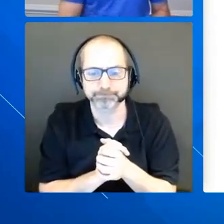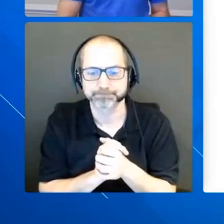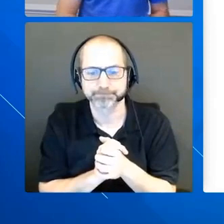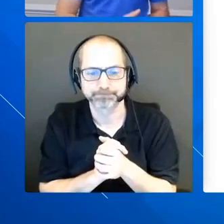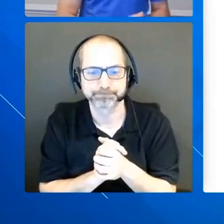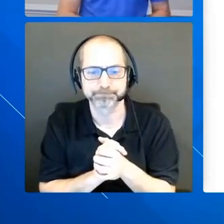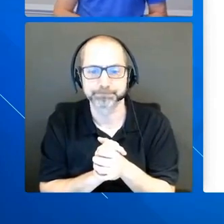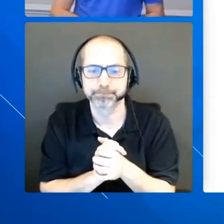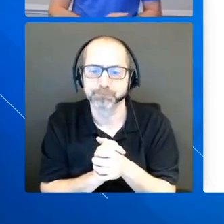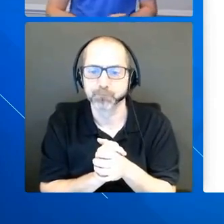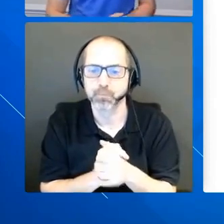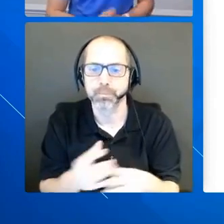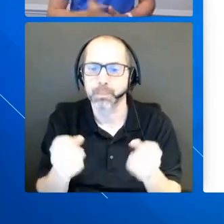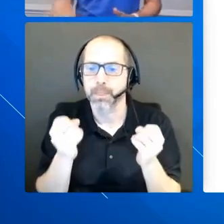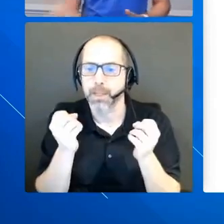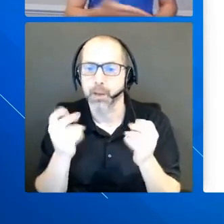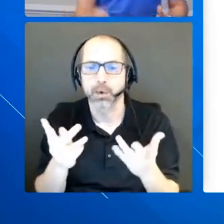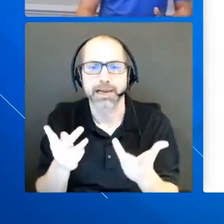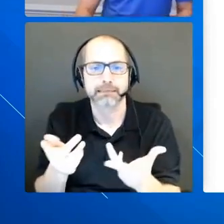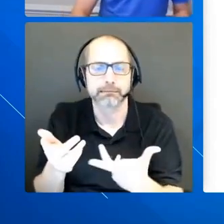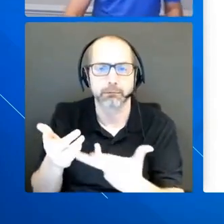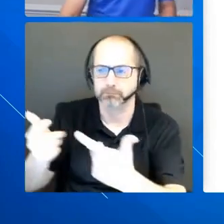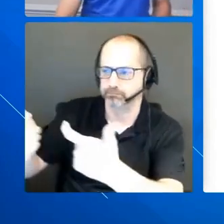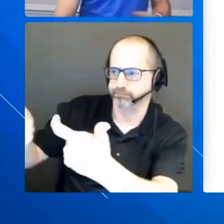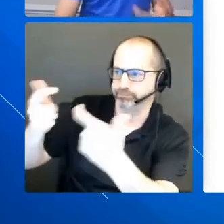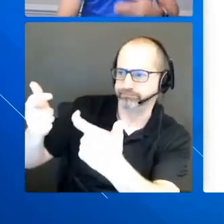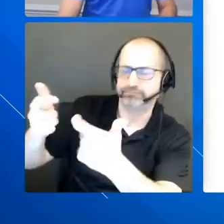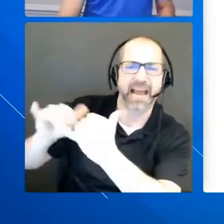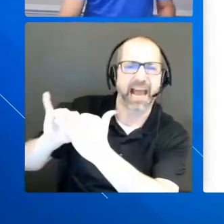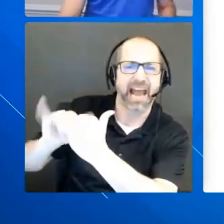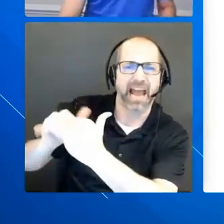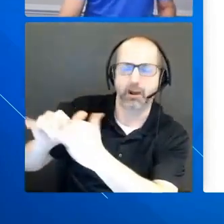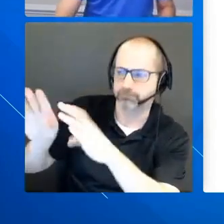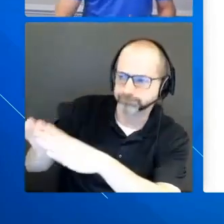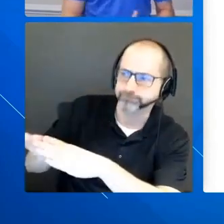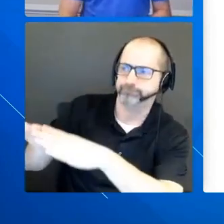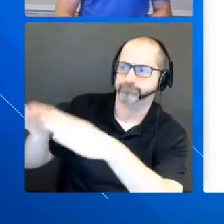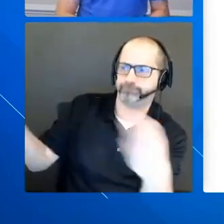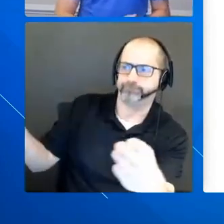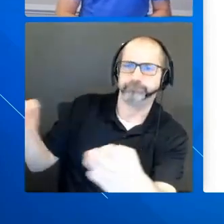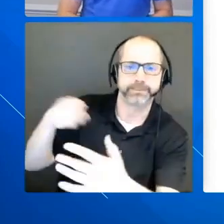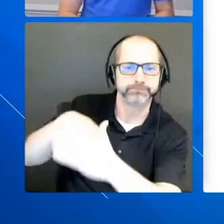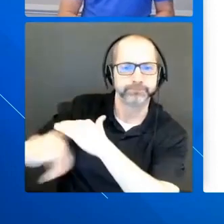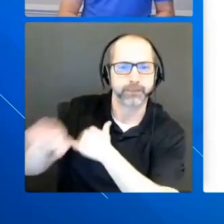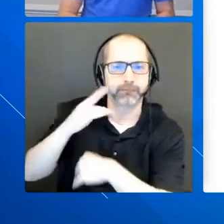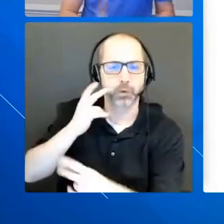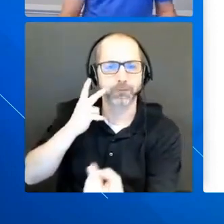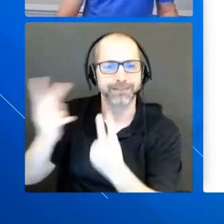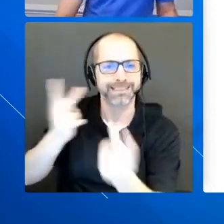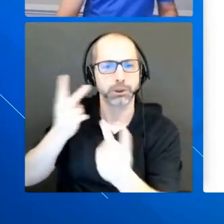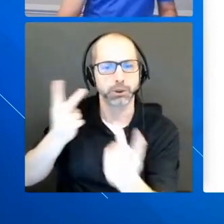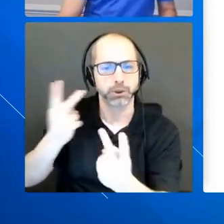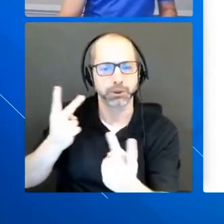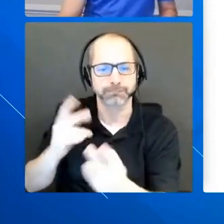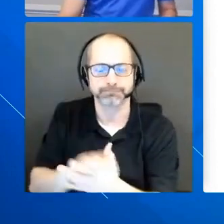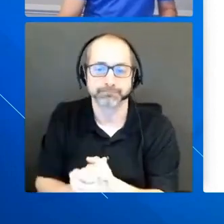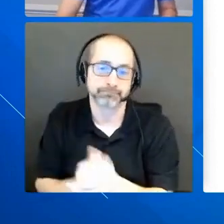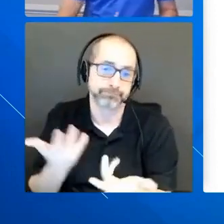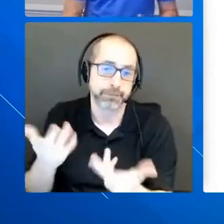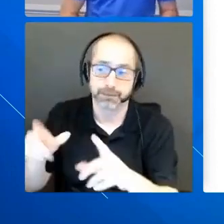So let's talk about some roadblocks and solutions for people with visual disabilities. I can't see your